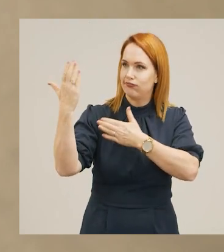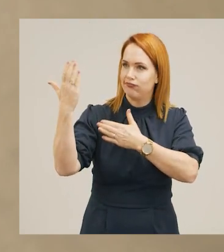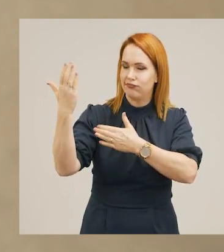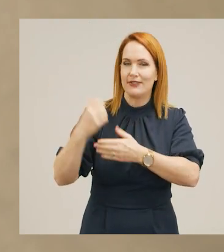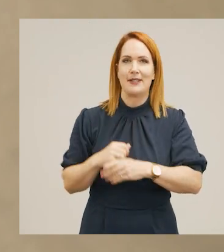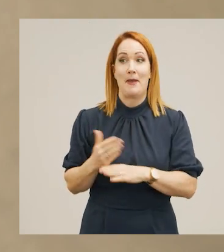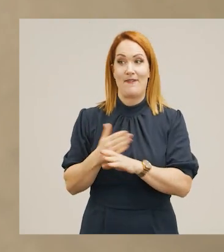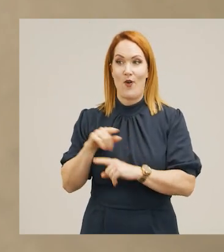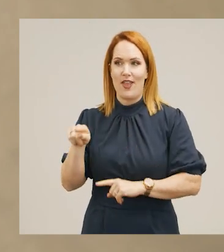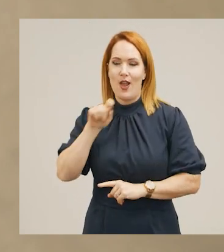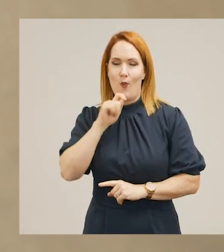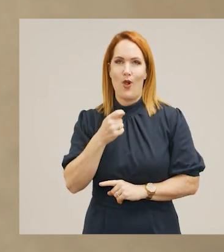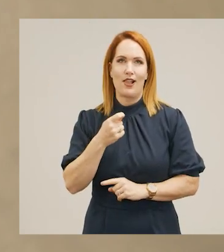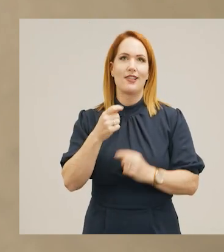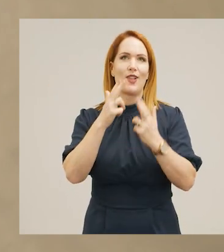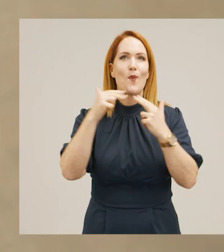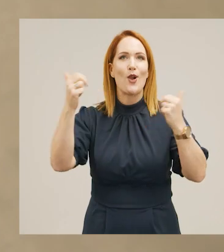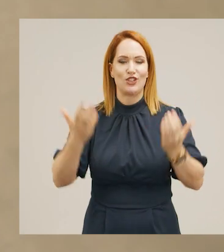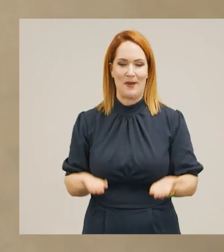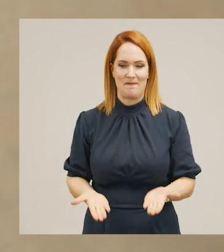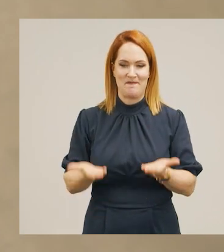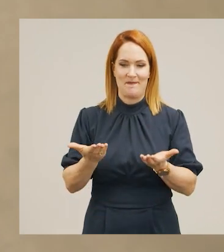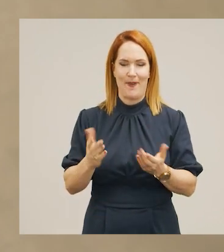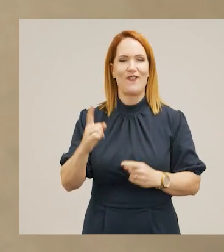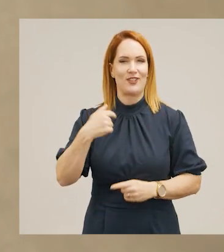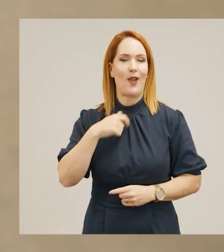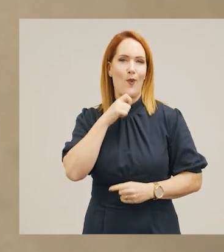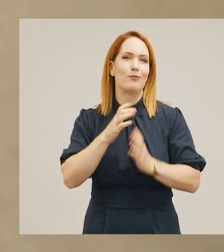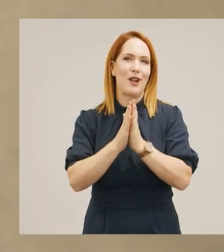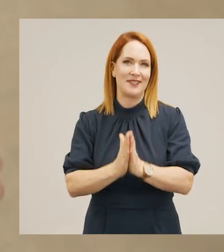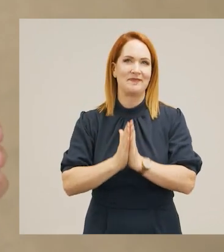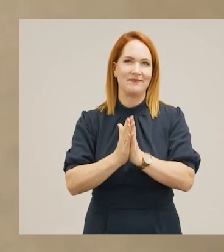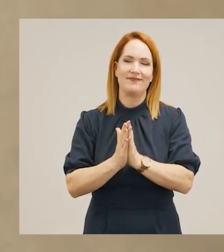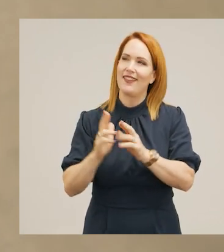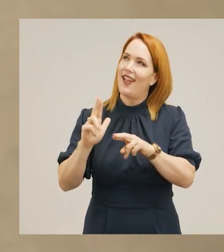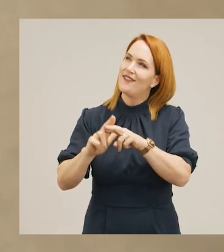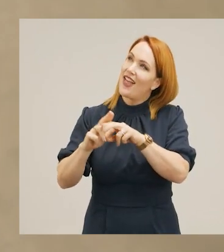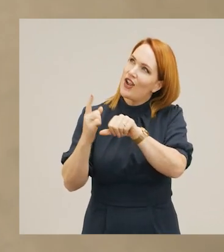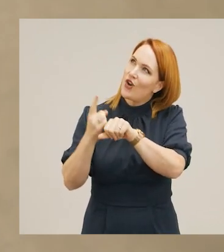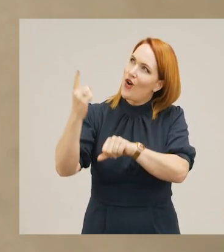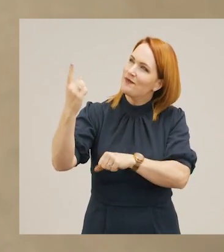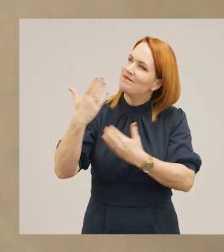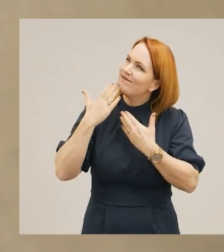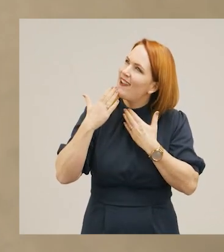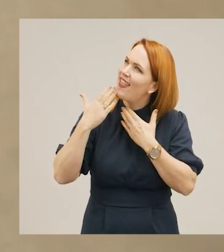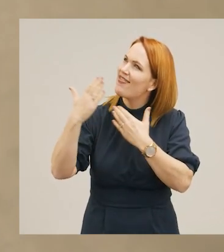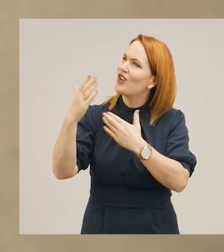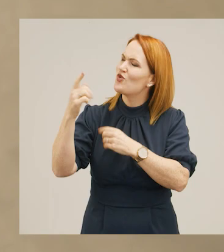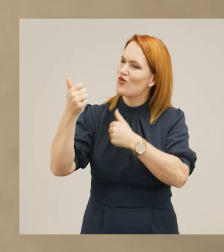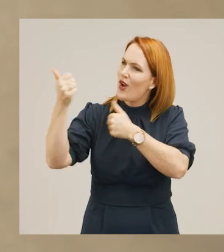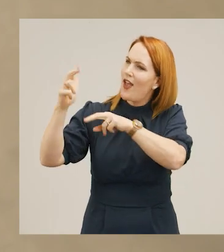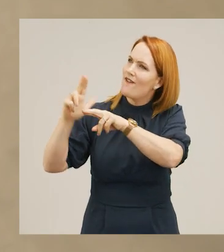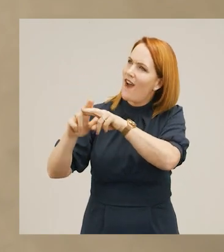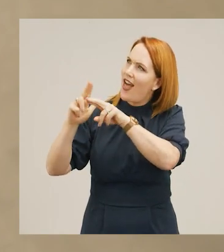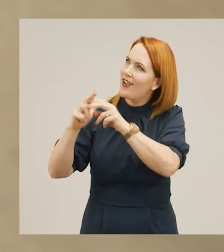team, but before that, we're going to go into a time of worship. Let me pray. Father God, we just thank you so much. You're such a